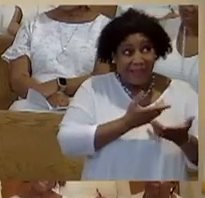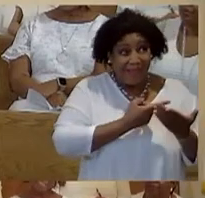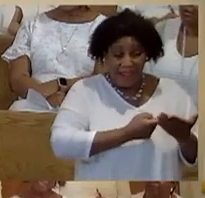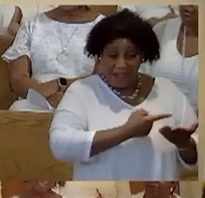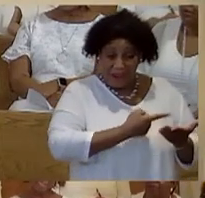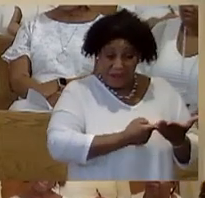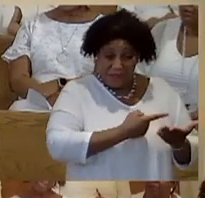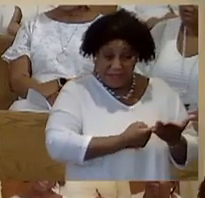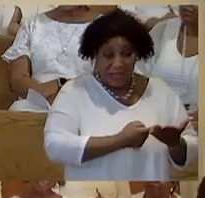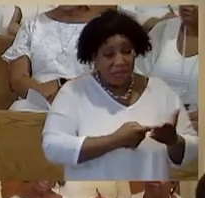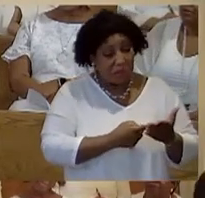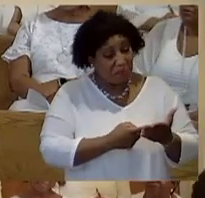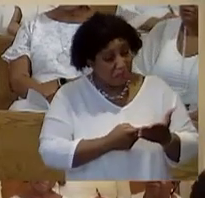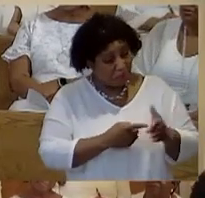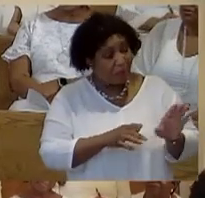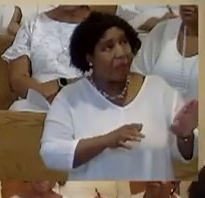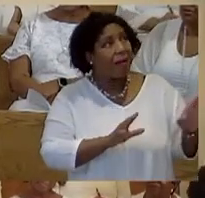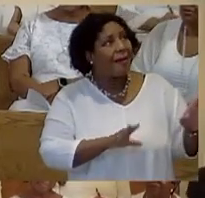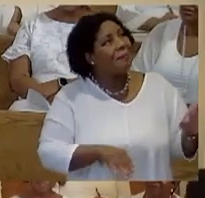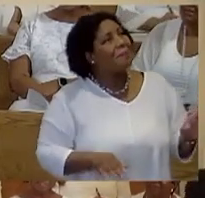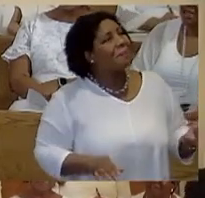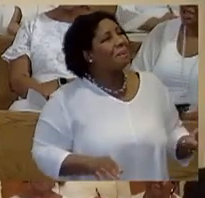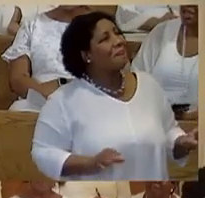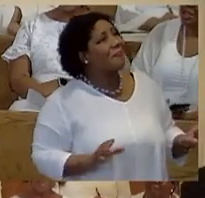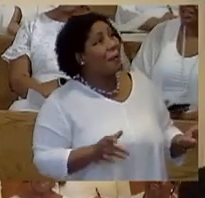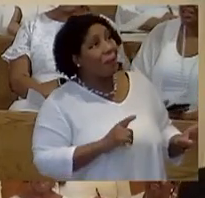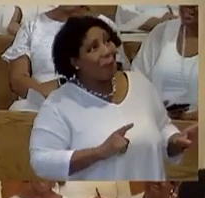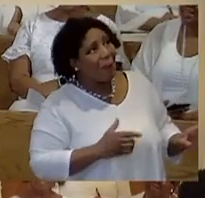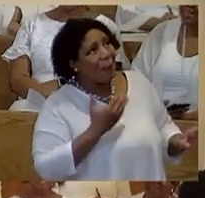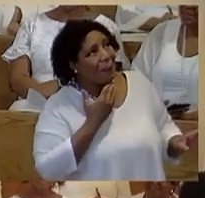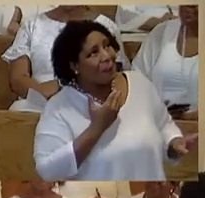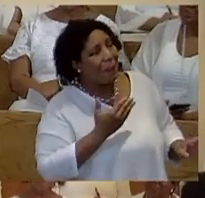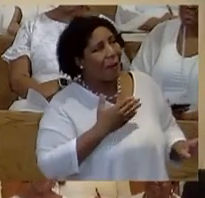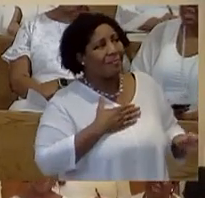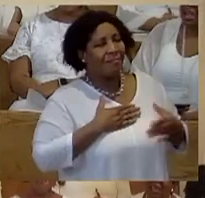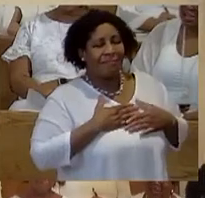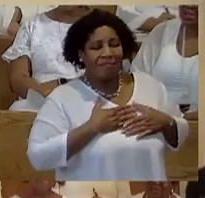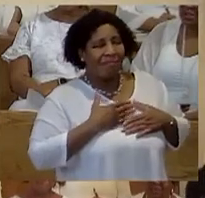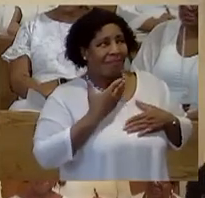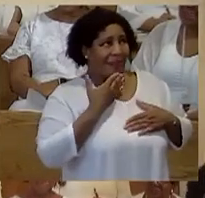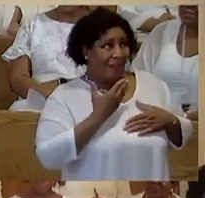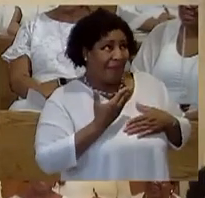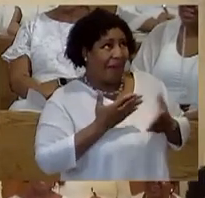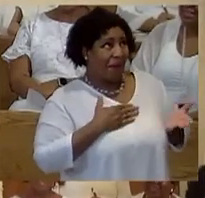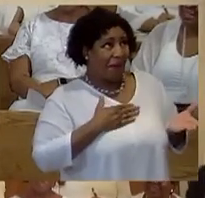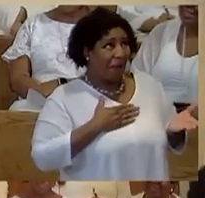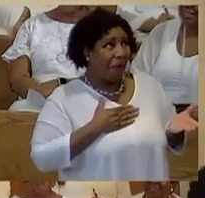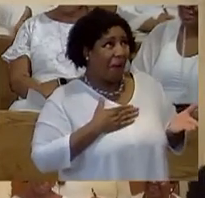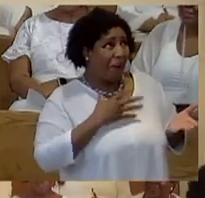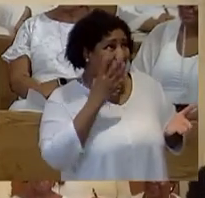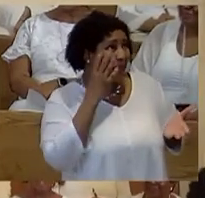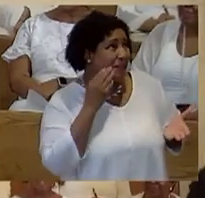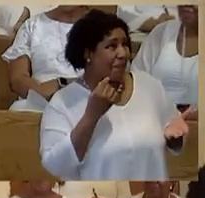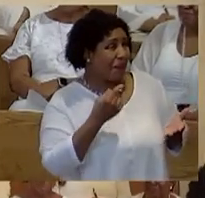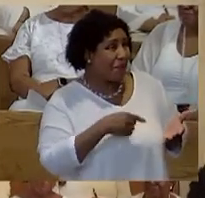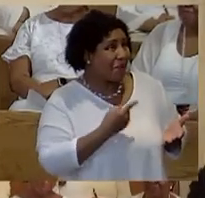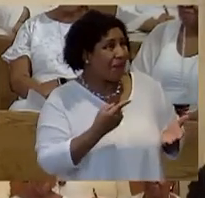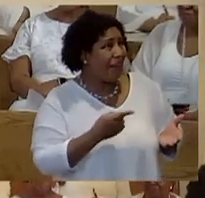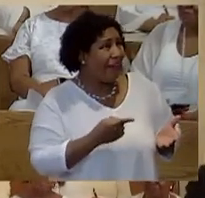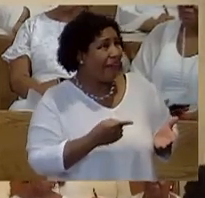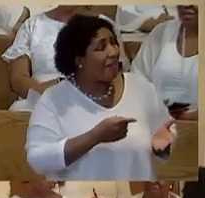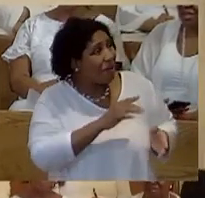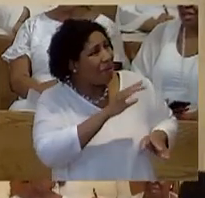conversation may go like this. Lord, good morning. Lord, thank you for letting me go through a course of the day. Good